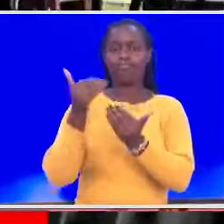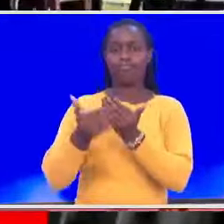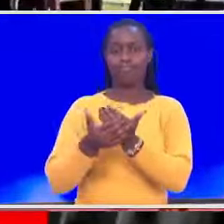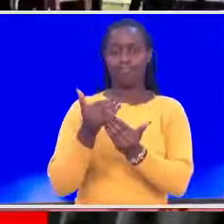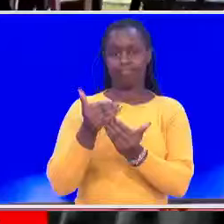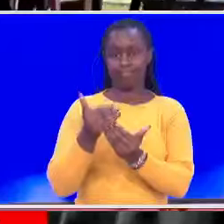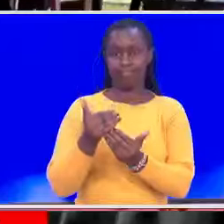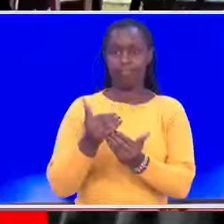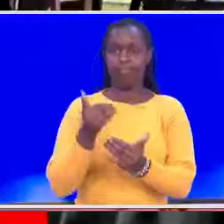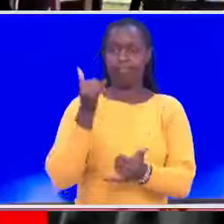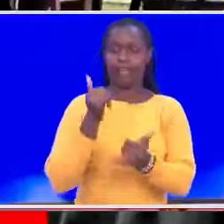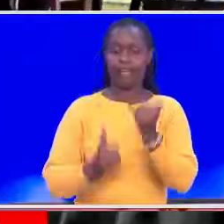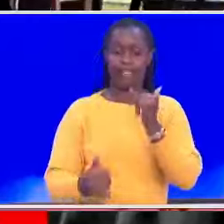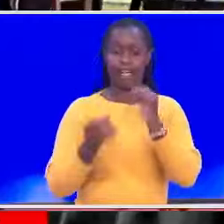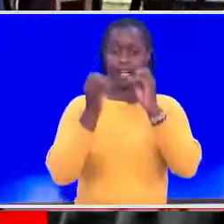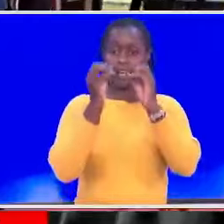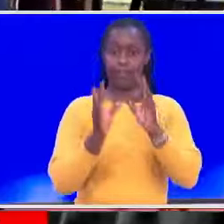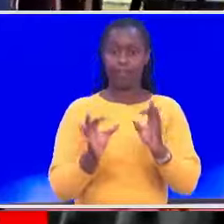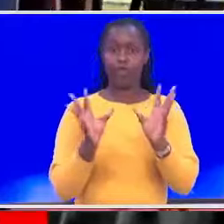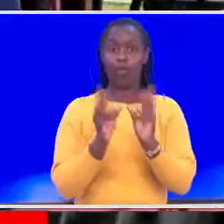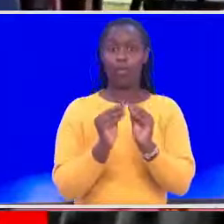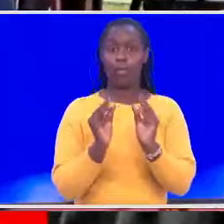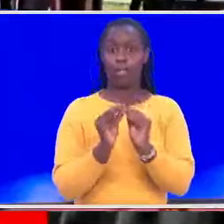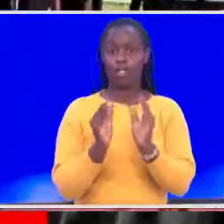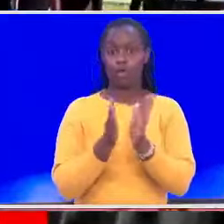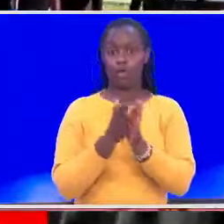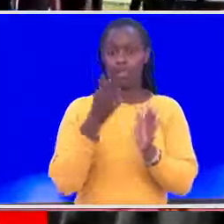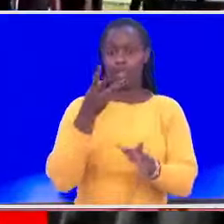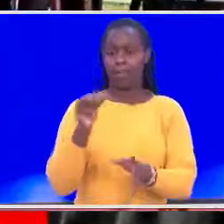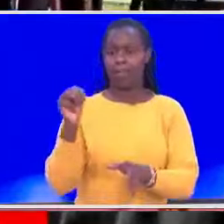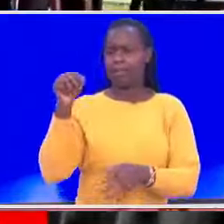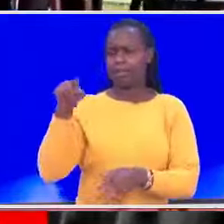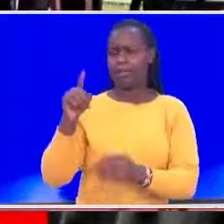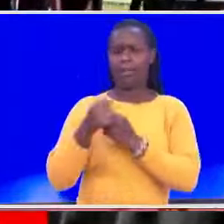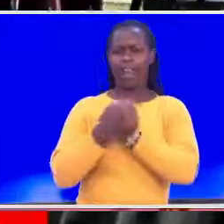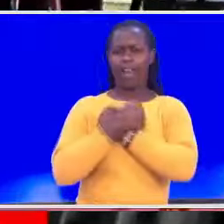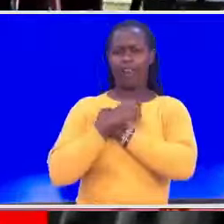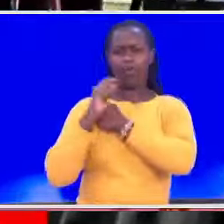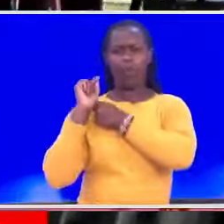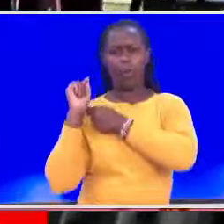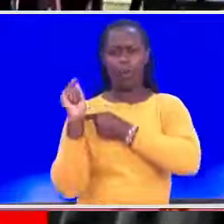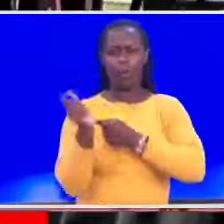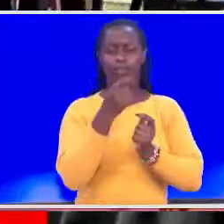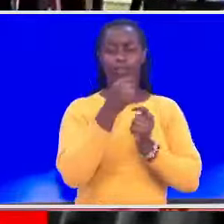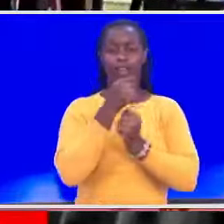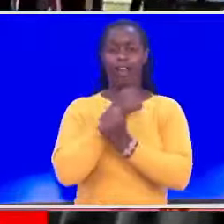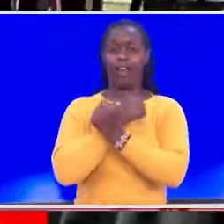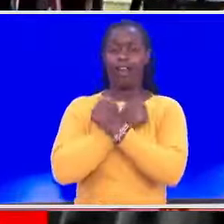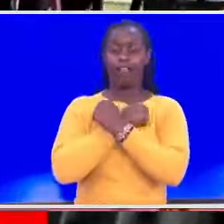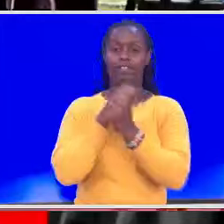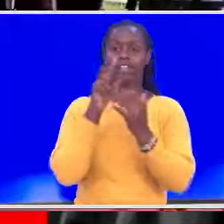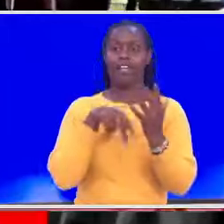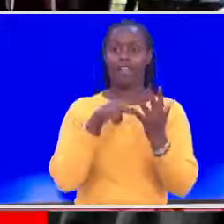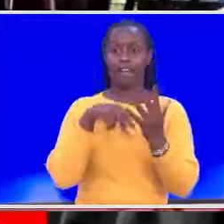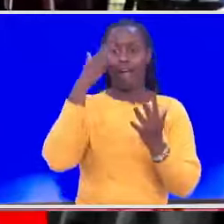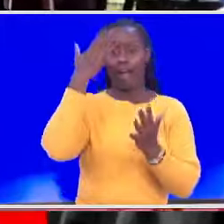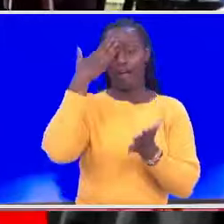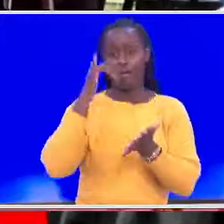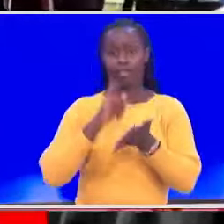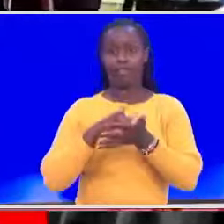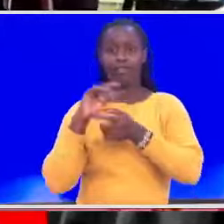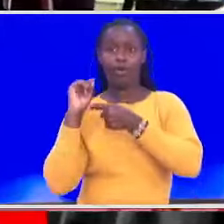Lastly, if you knew General, he loved reading. He loved playing golf. I know his golf buddies really miss